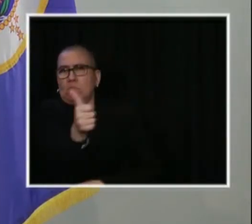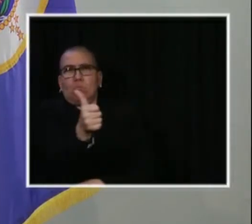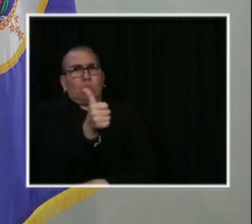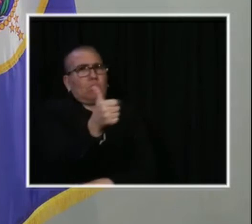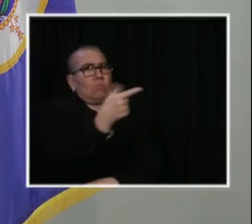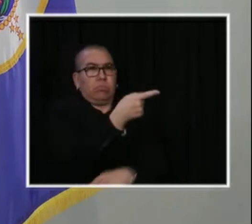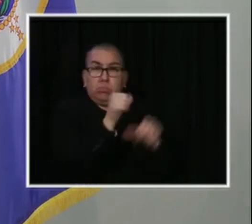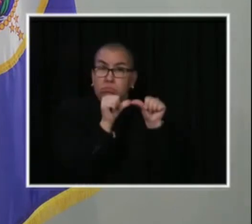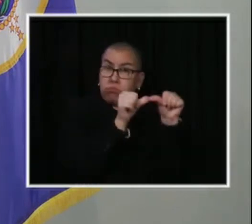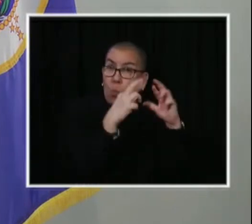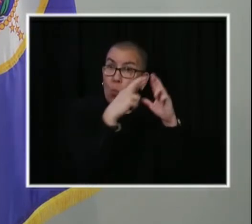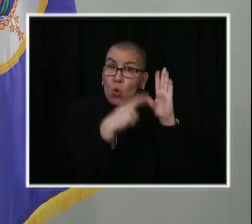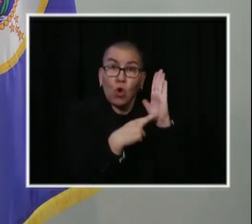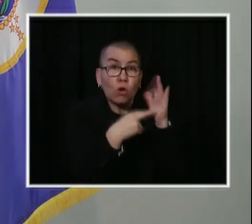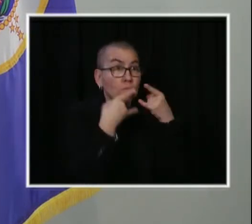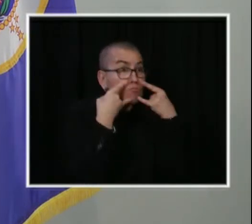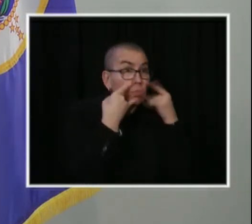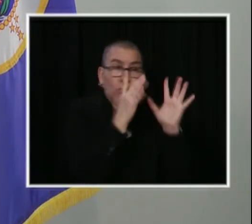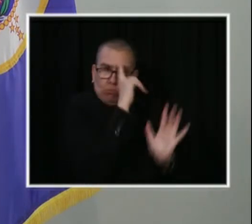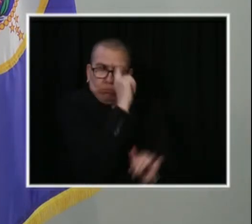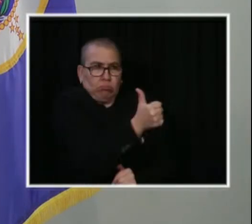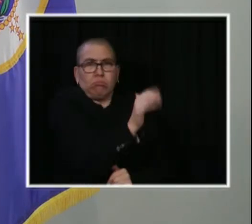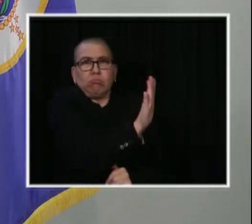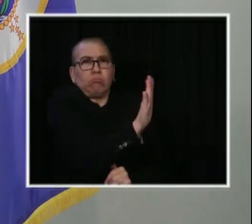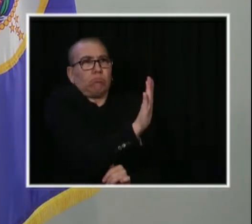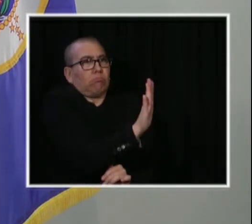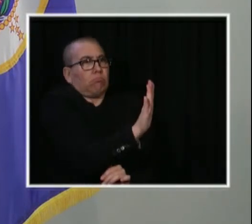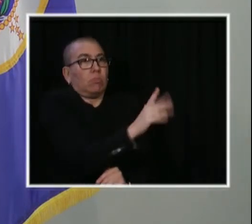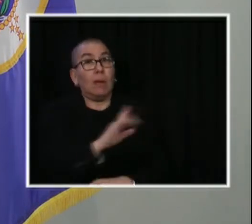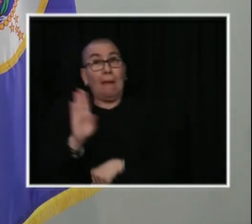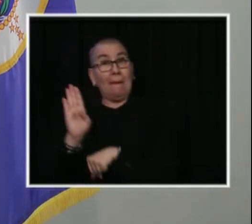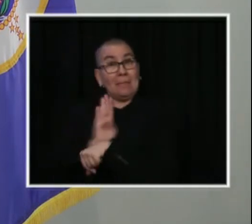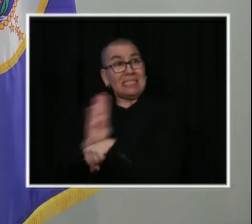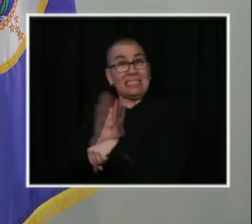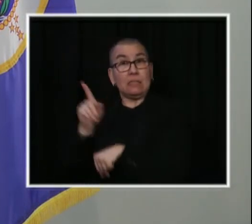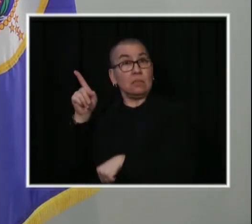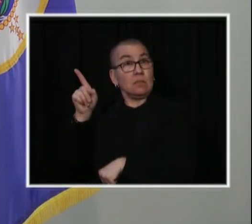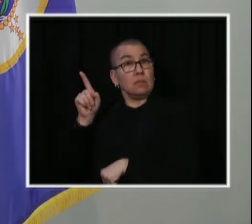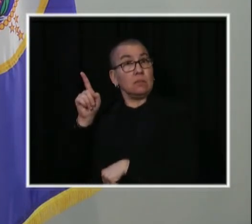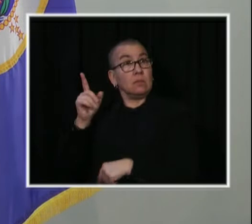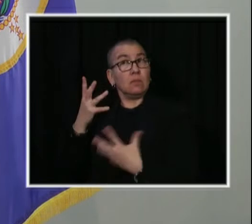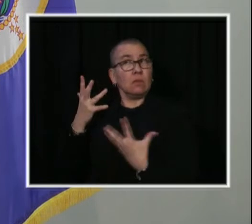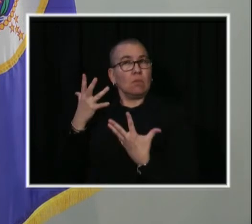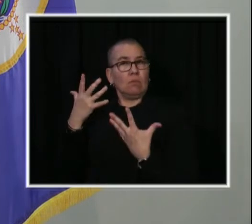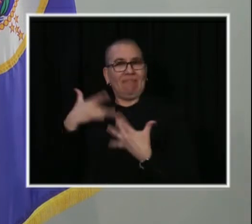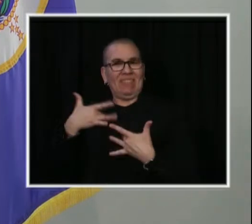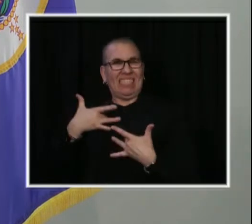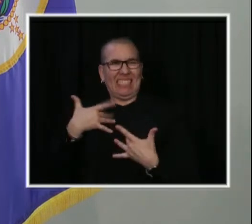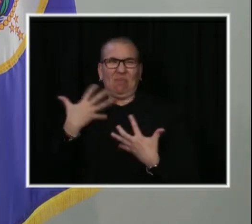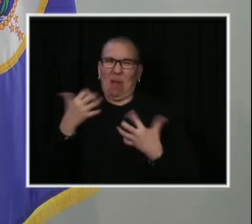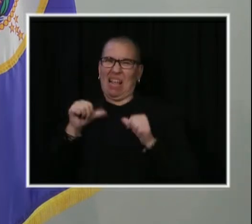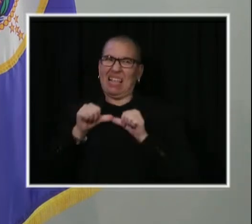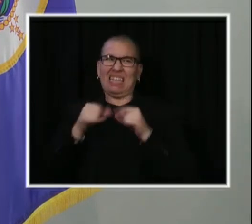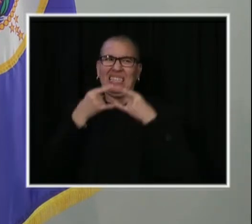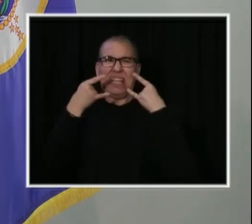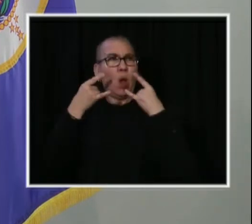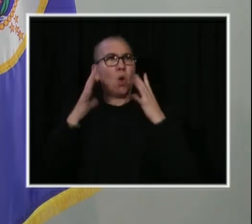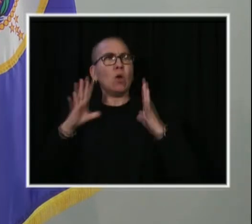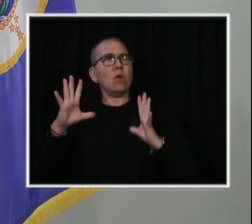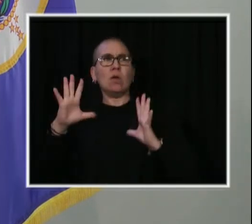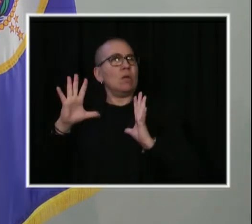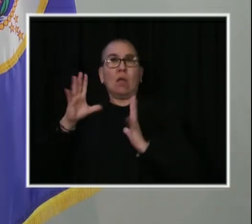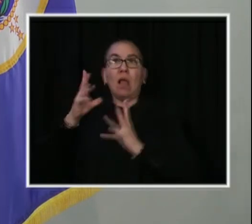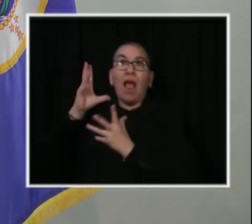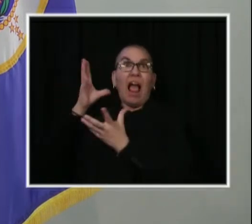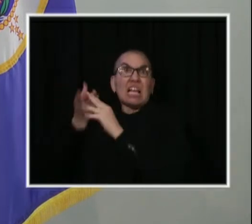they're allowed to do that. But the business limit plans, these plans have been in place since last June. There's no new added requirements to